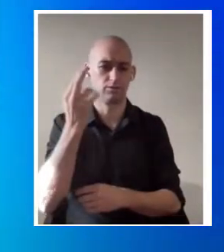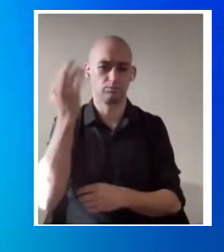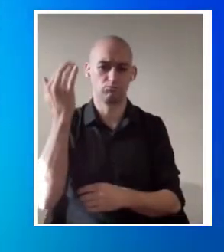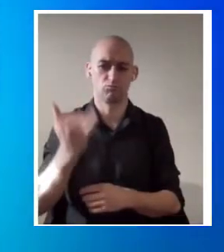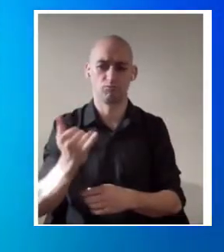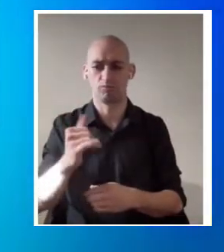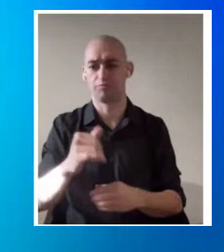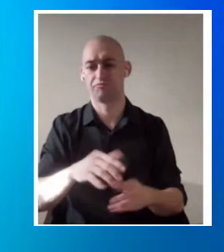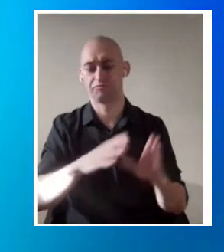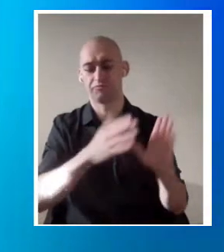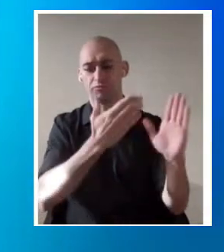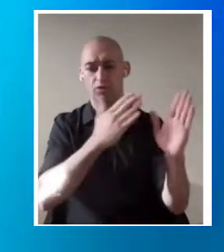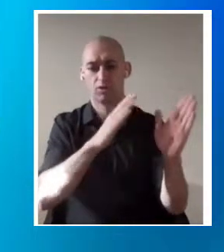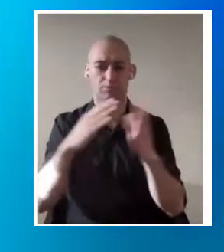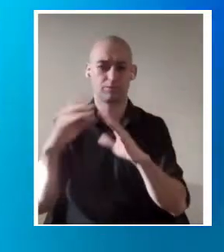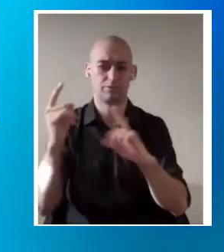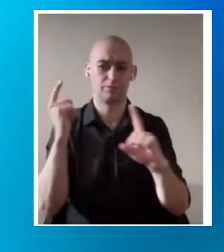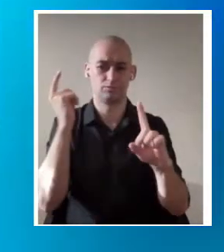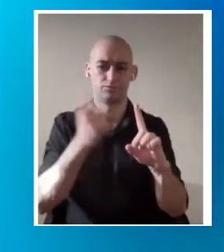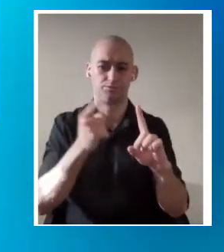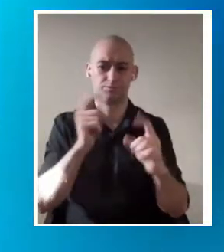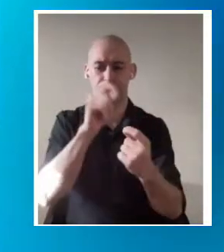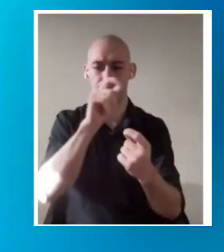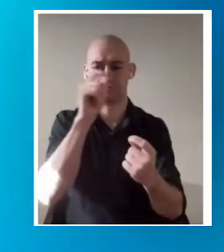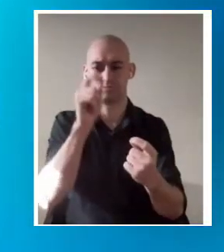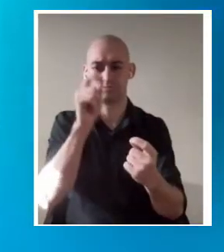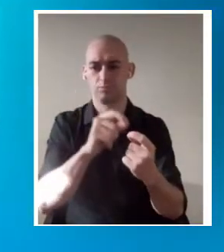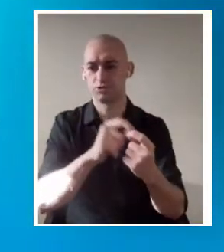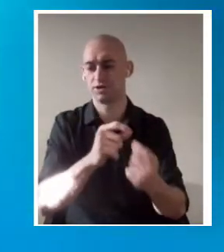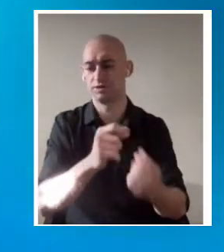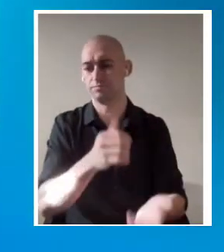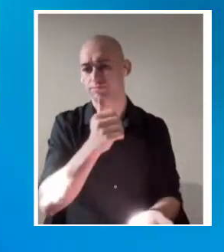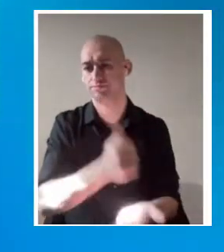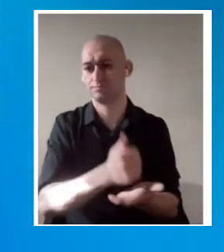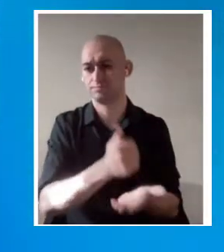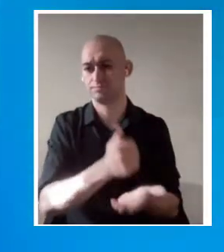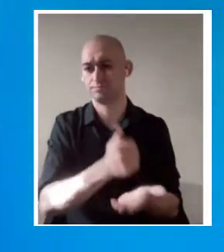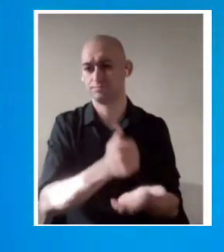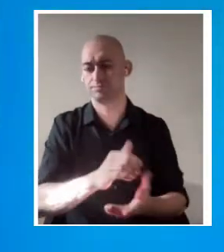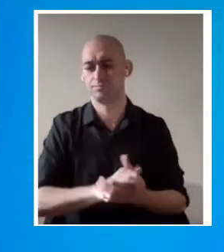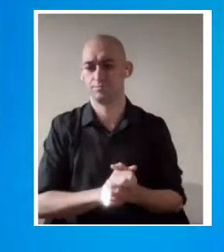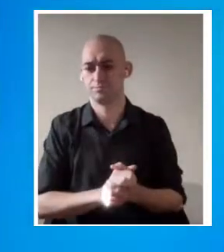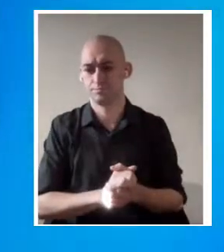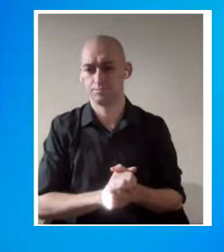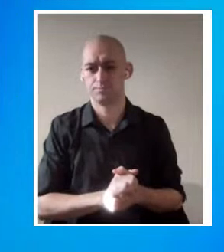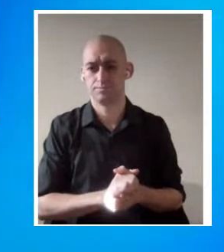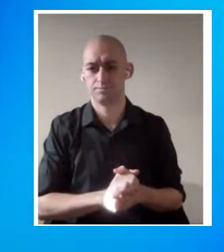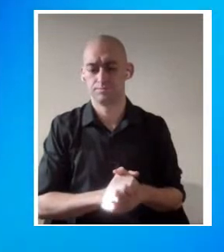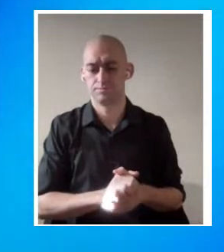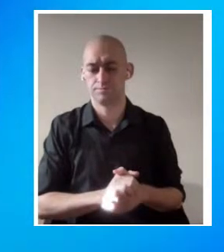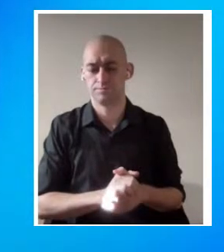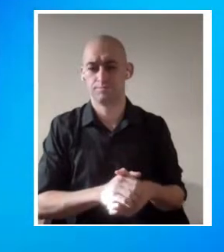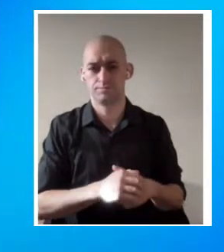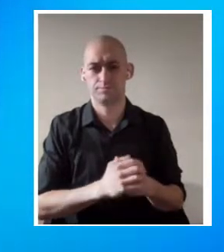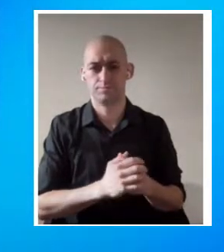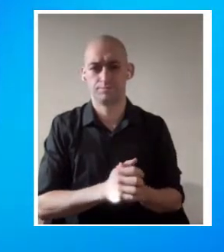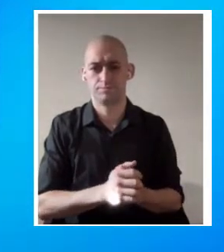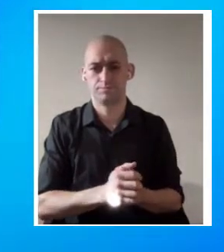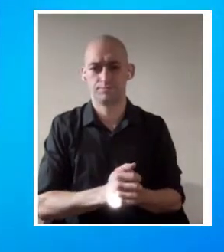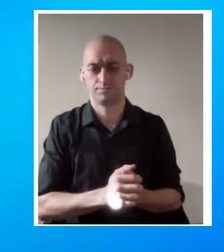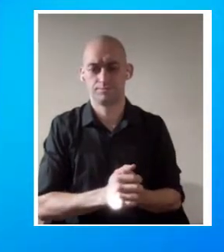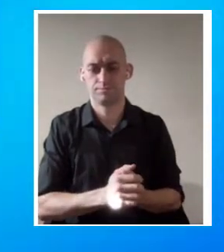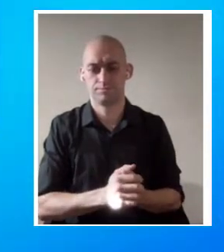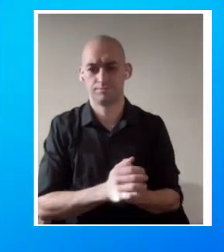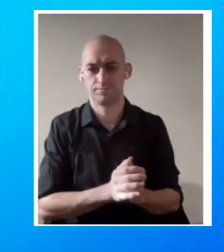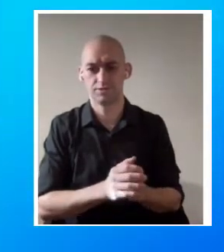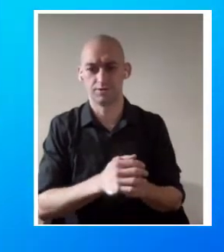and specific goals to help enhance community development over a 5-year period. In essence, the